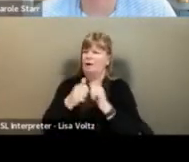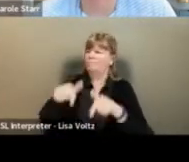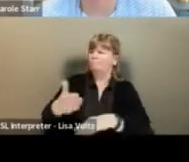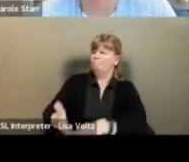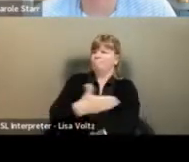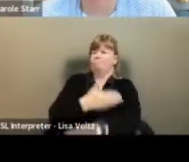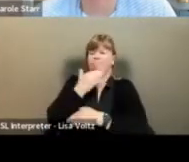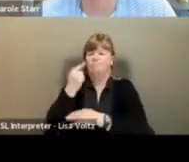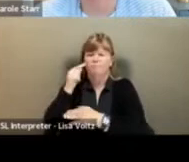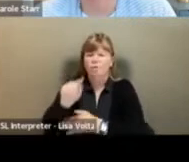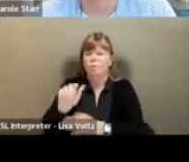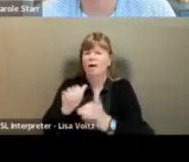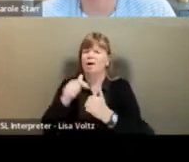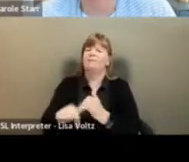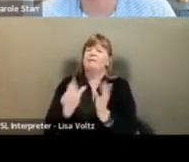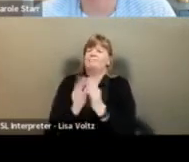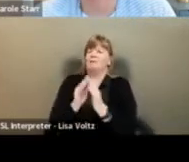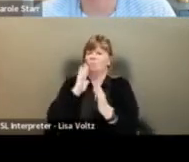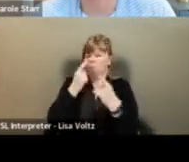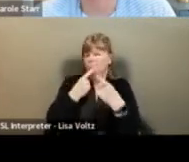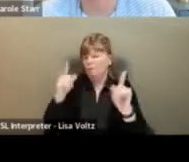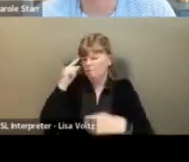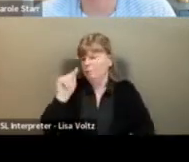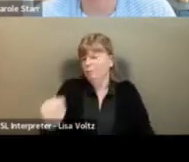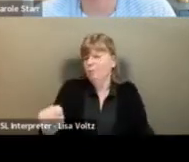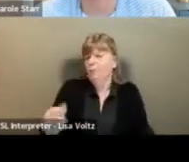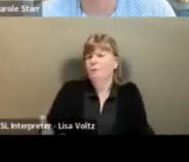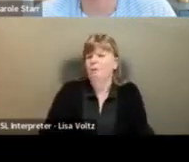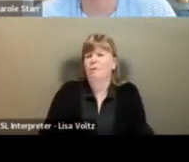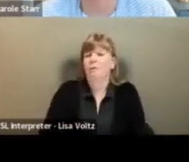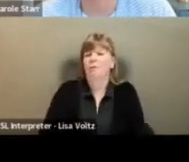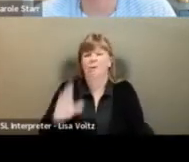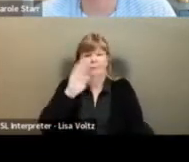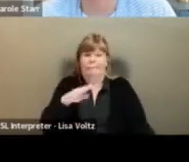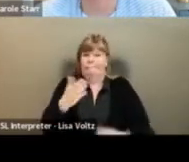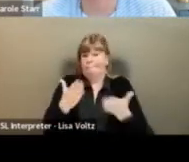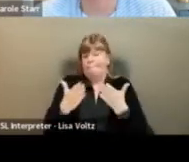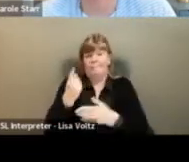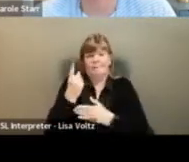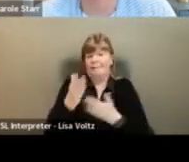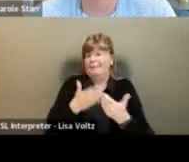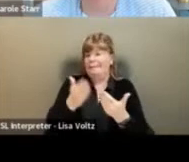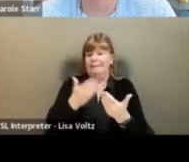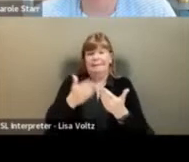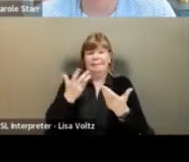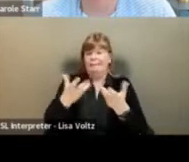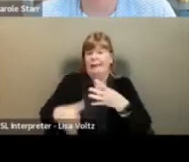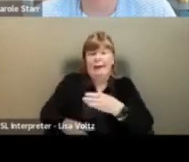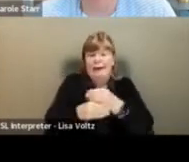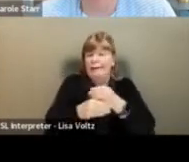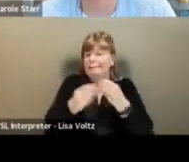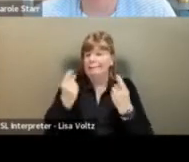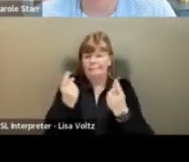you? How can we make these meetings work for you? It might be something as simple as adding breaks in, adding